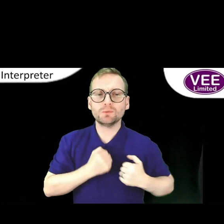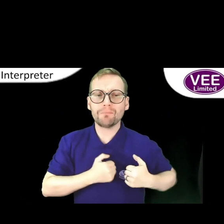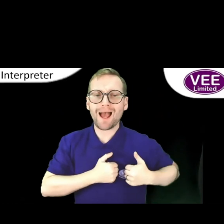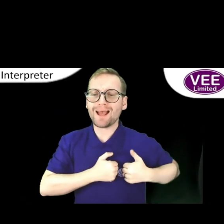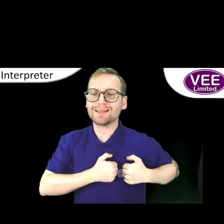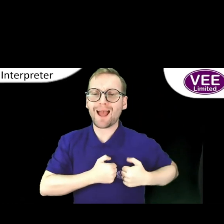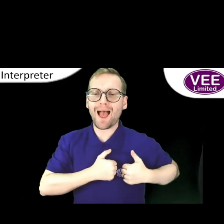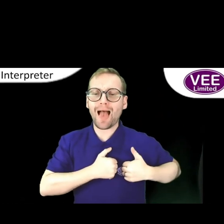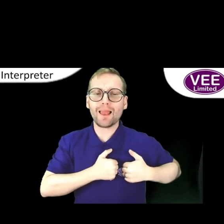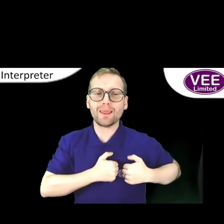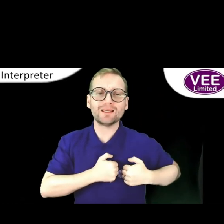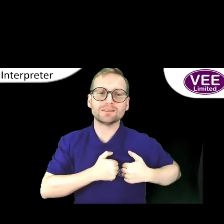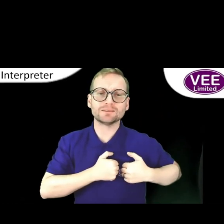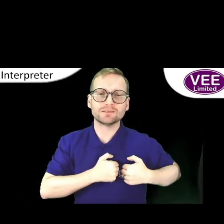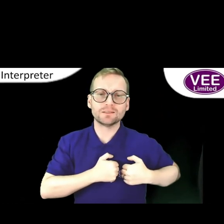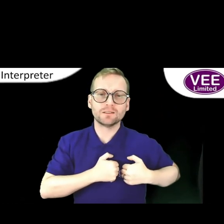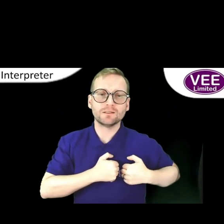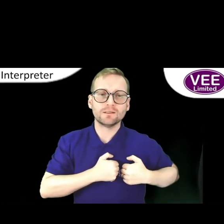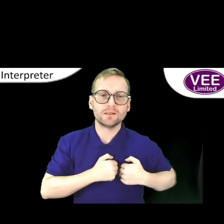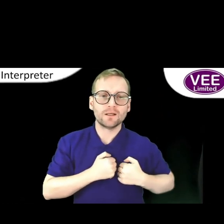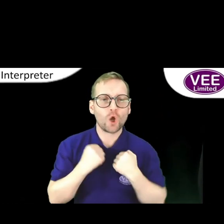Curry doon, my darling.